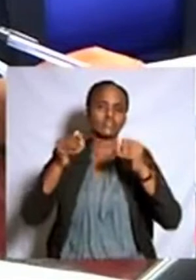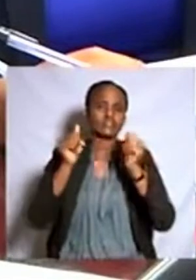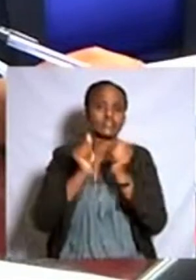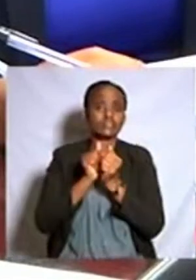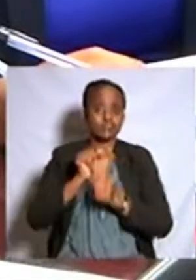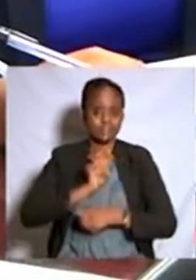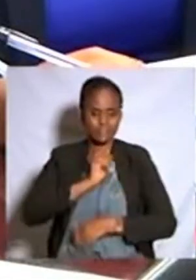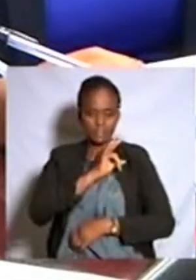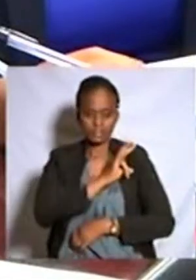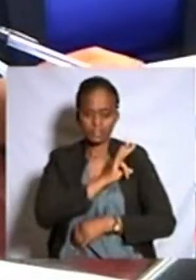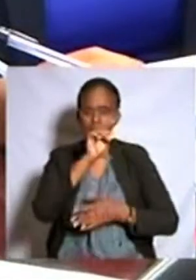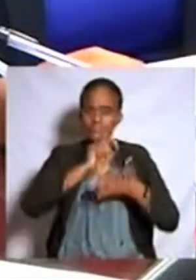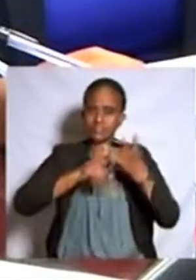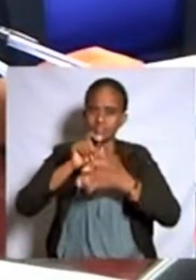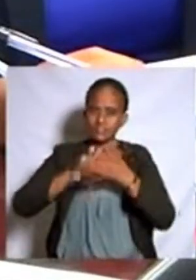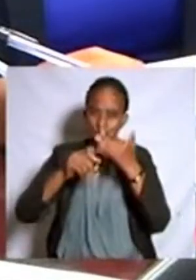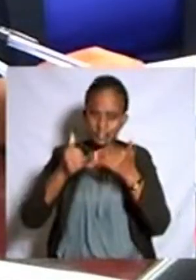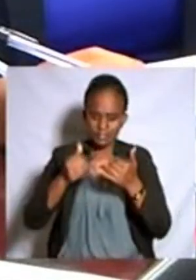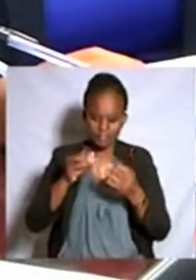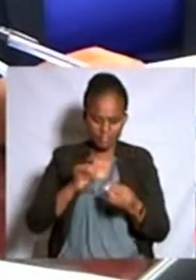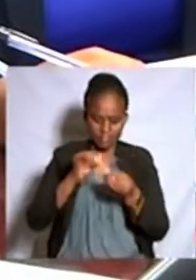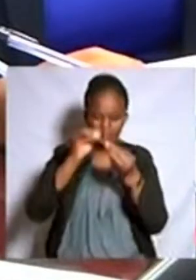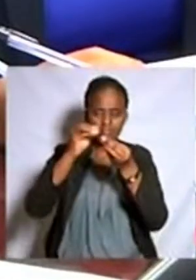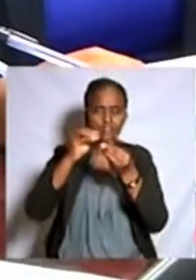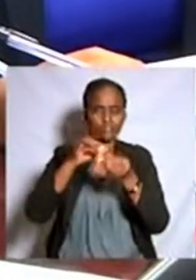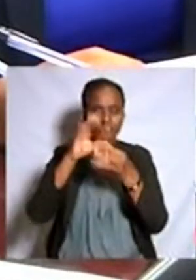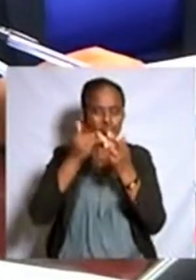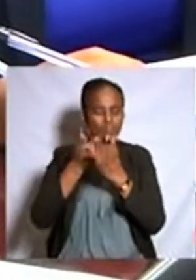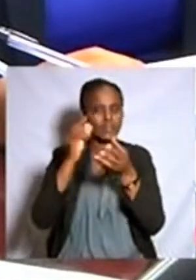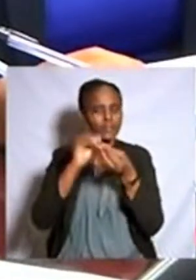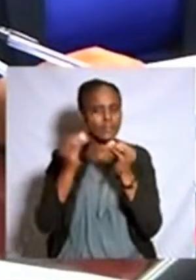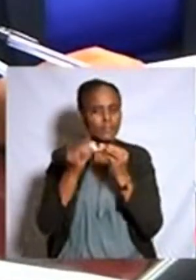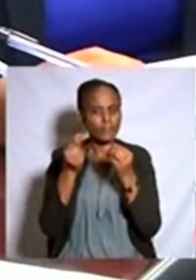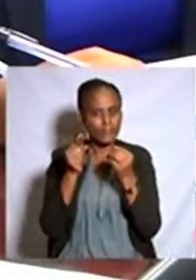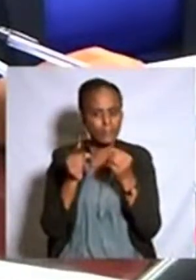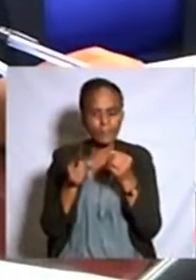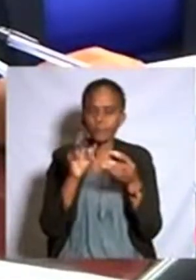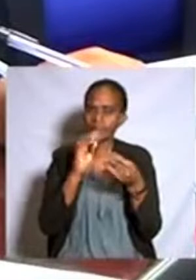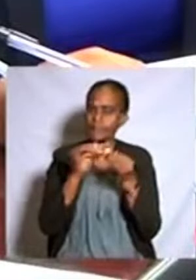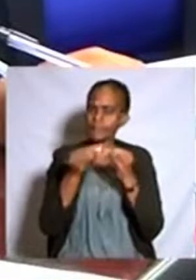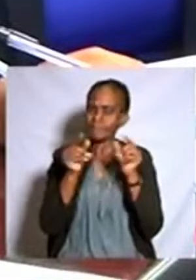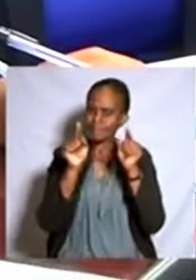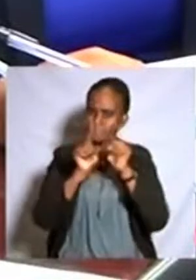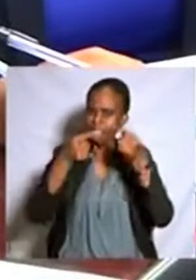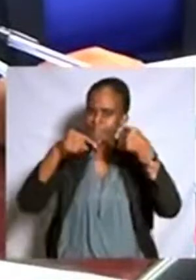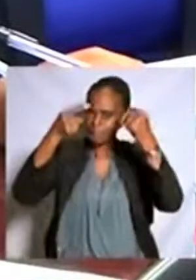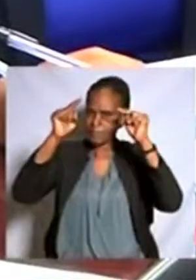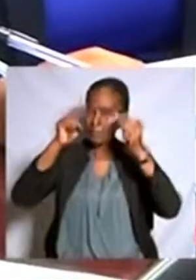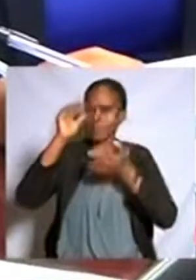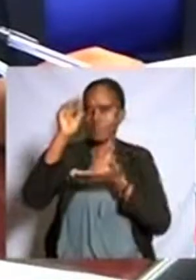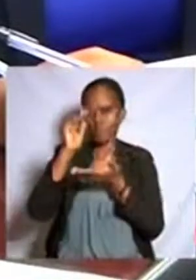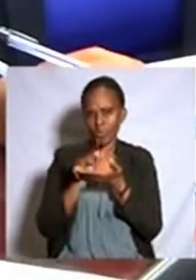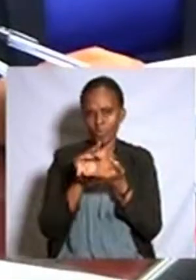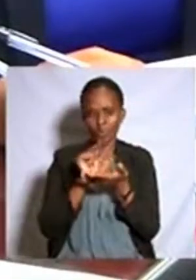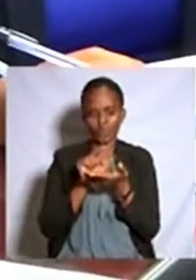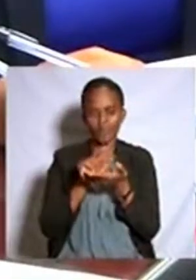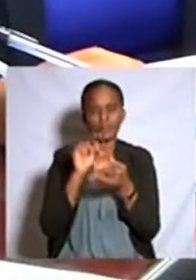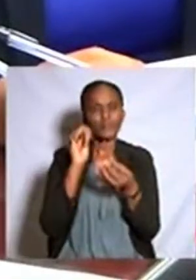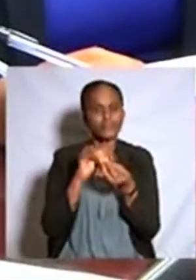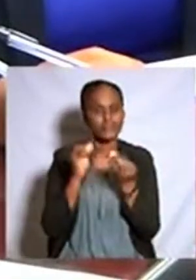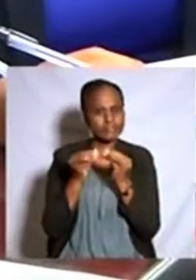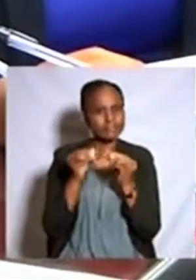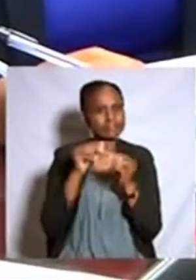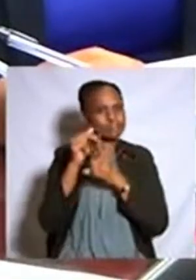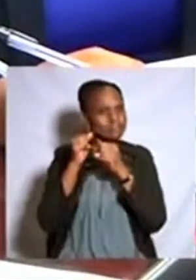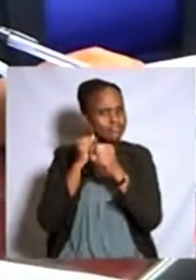staff cost to total operating expenses ratio, the ratio has progressively reduced on average over